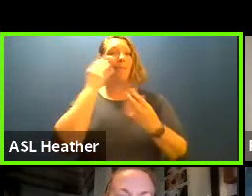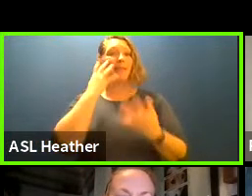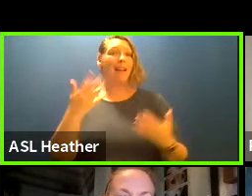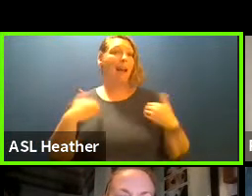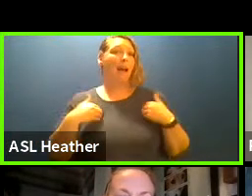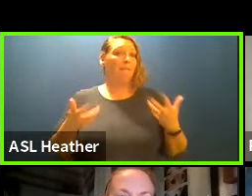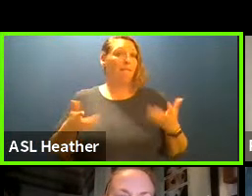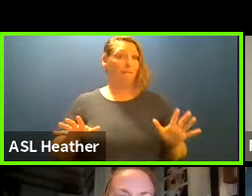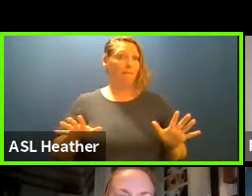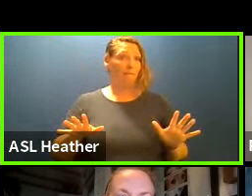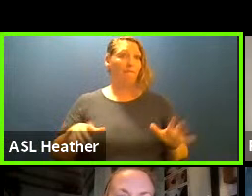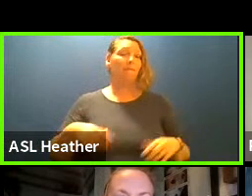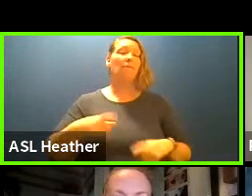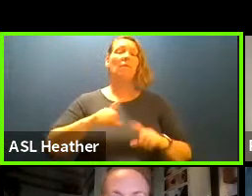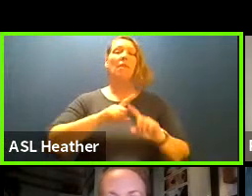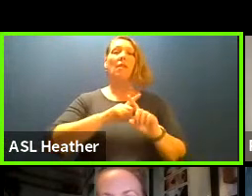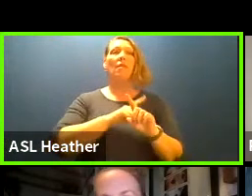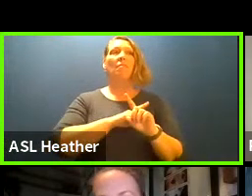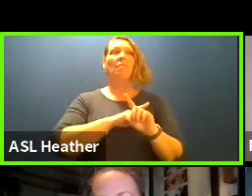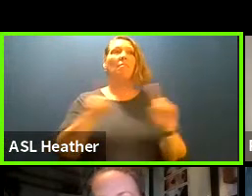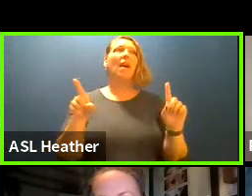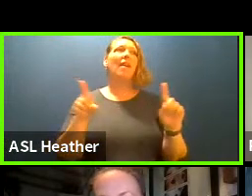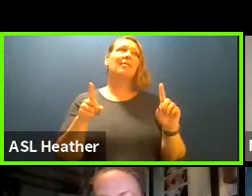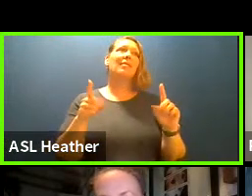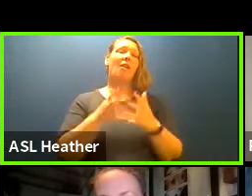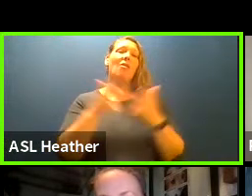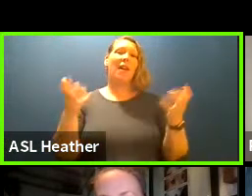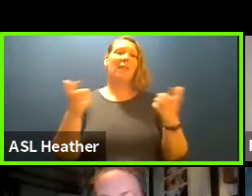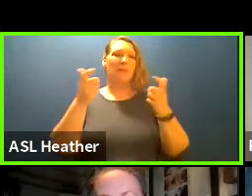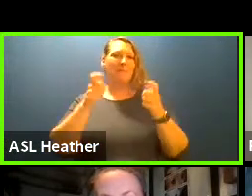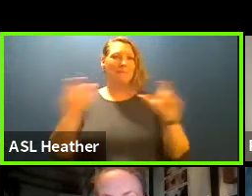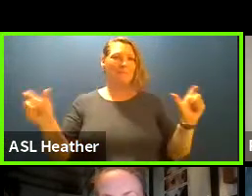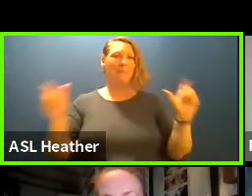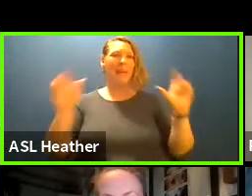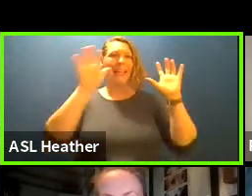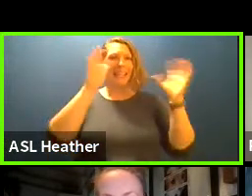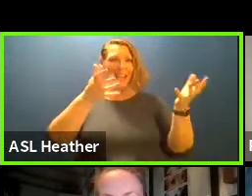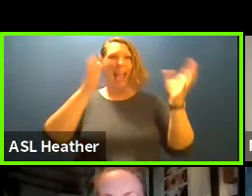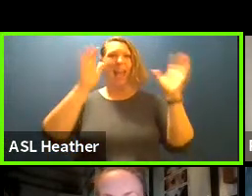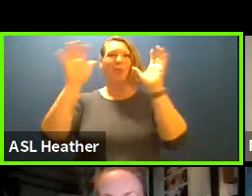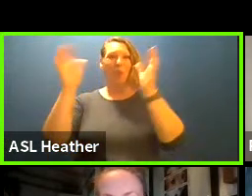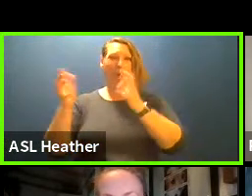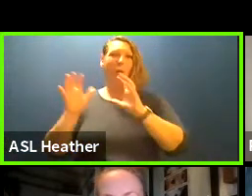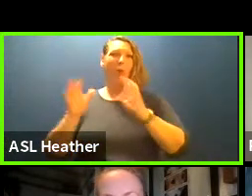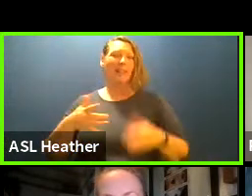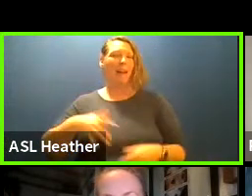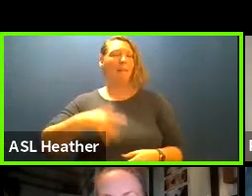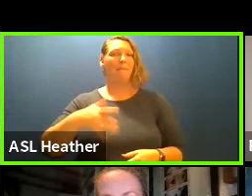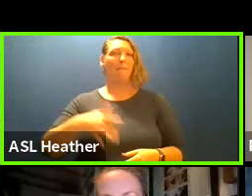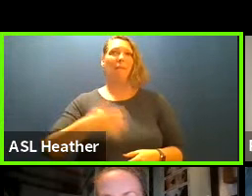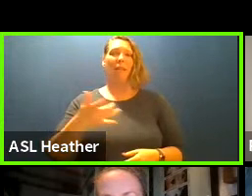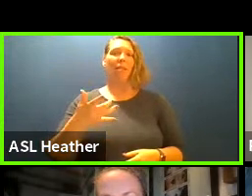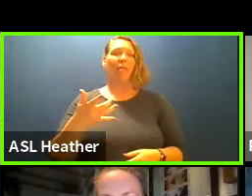have. But there were a lot of, there's a lot of big categories of statistics that I thought were,